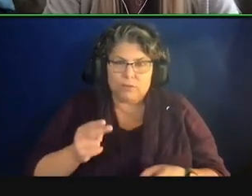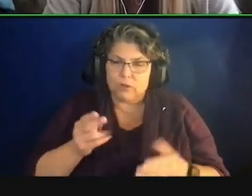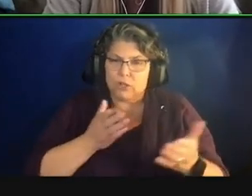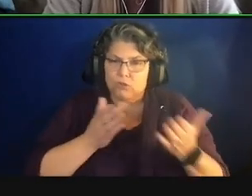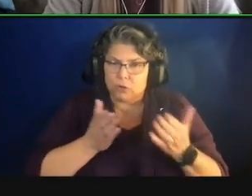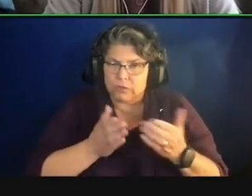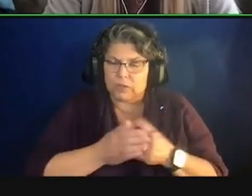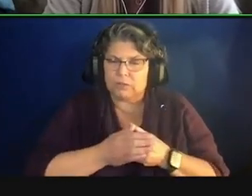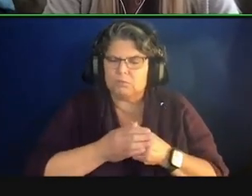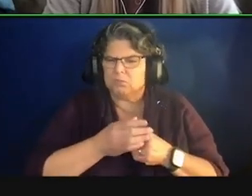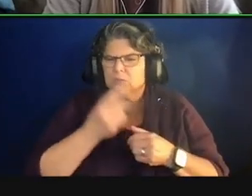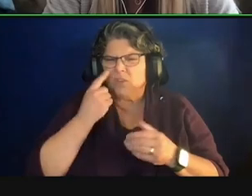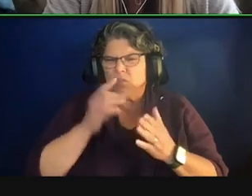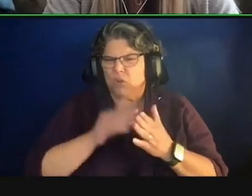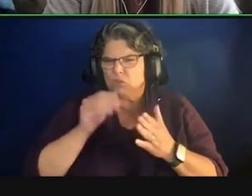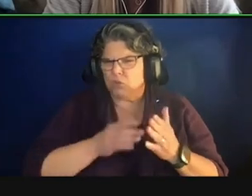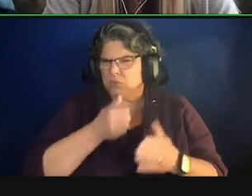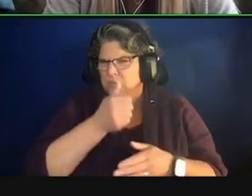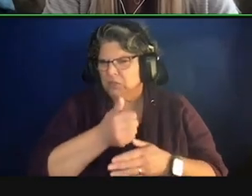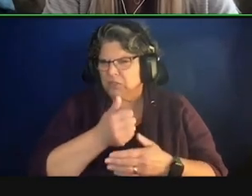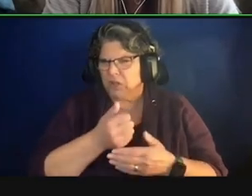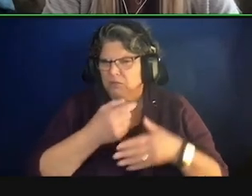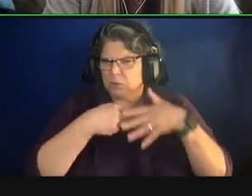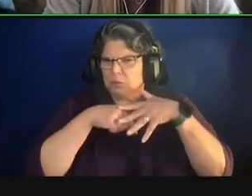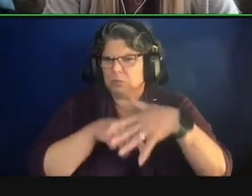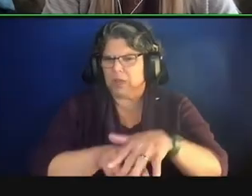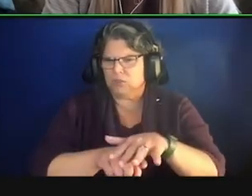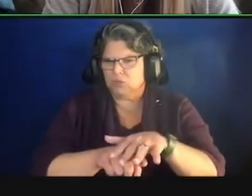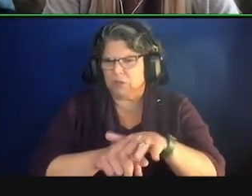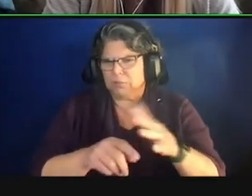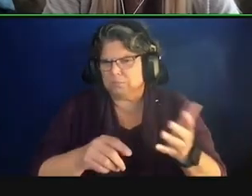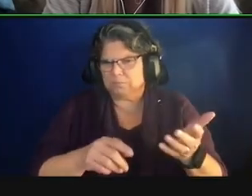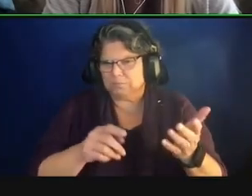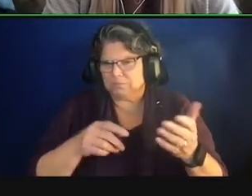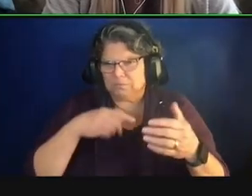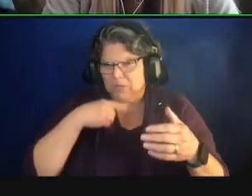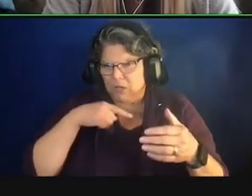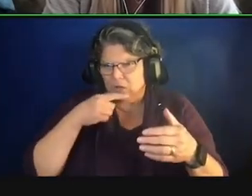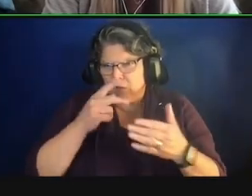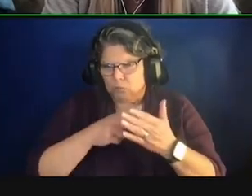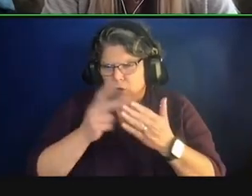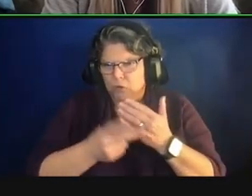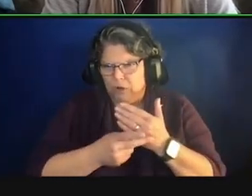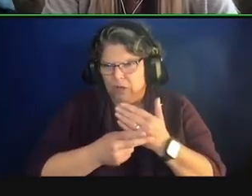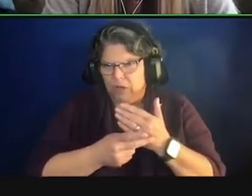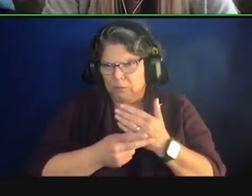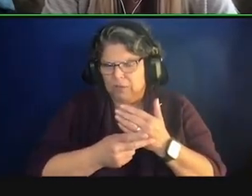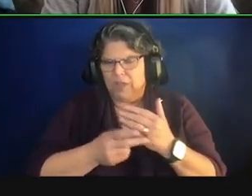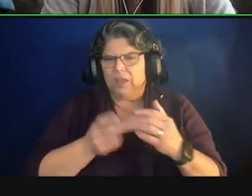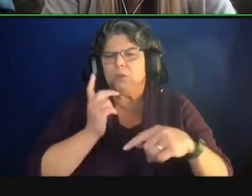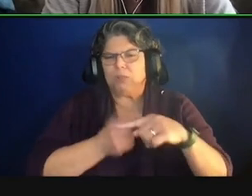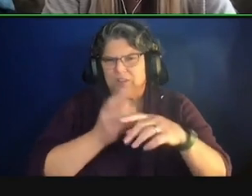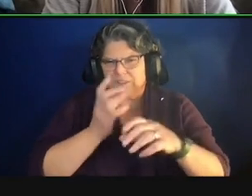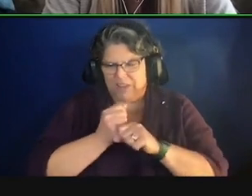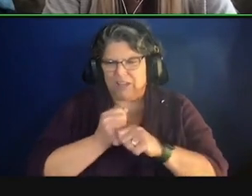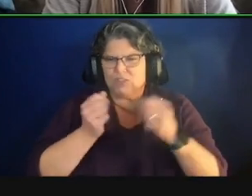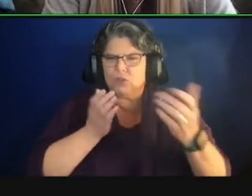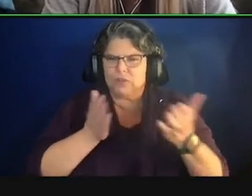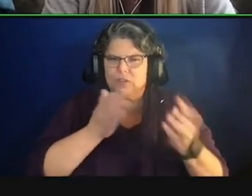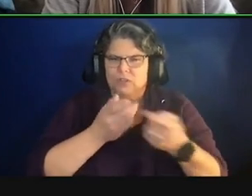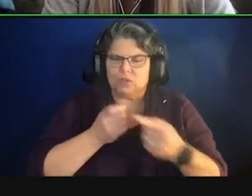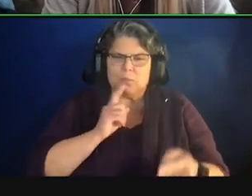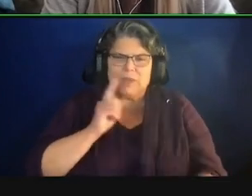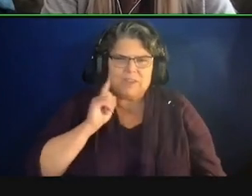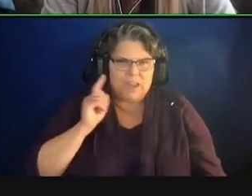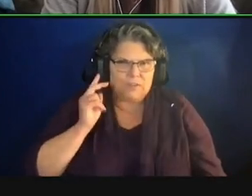was for a student who's in a mainstream or hearing program and is receiving itinerant services, meaning that that deaf and hard of